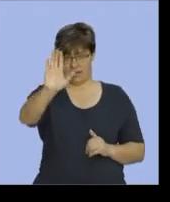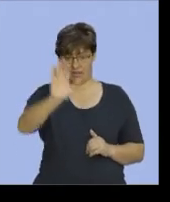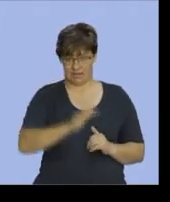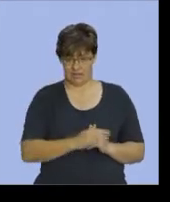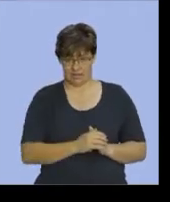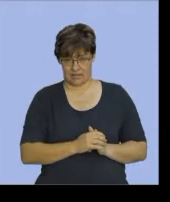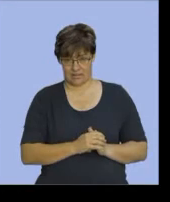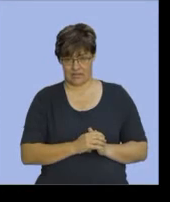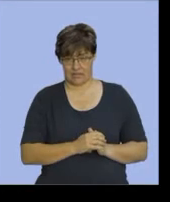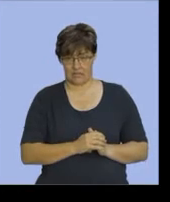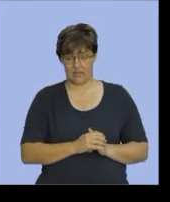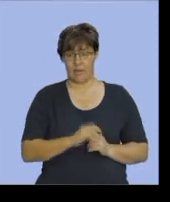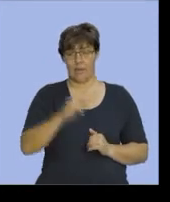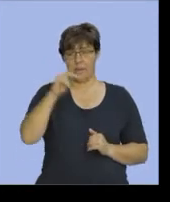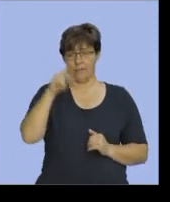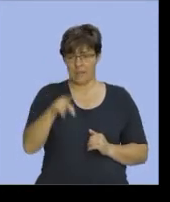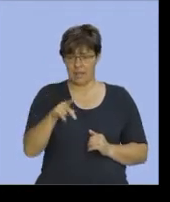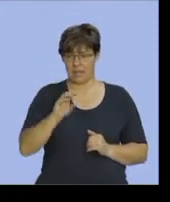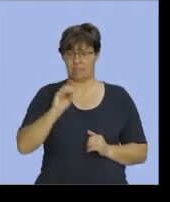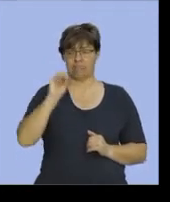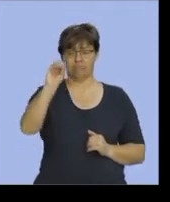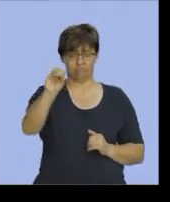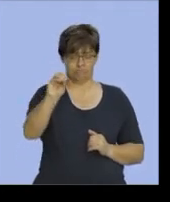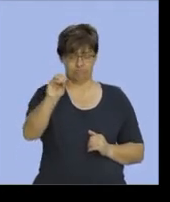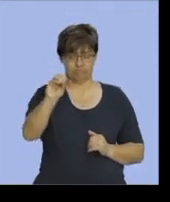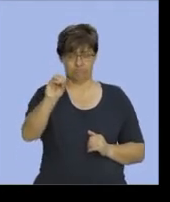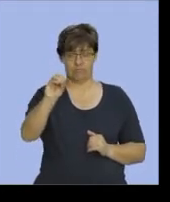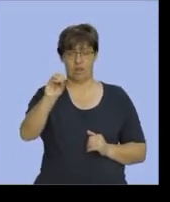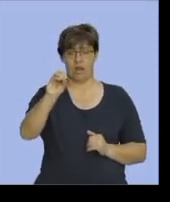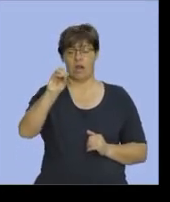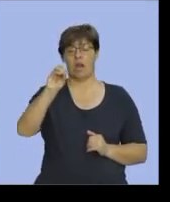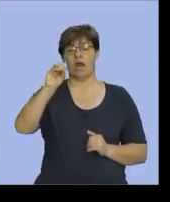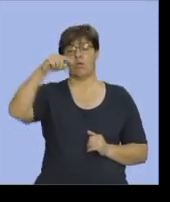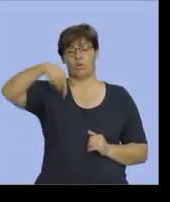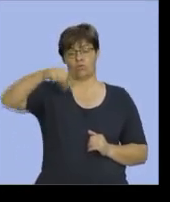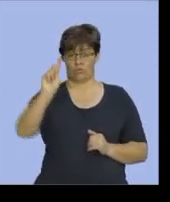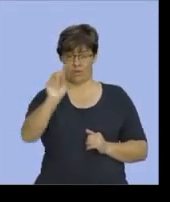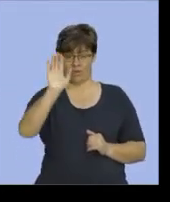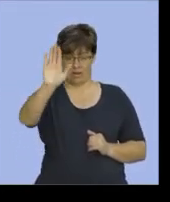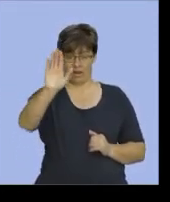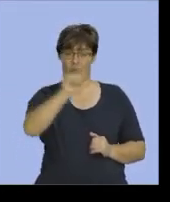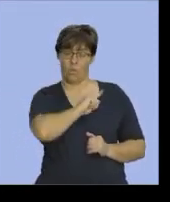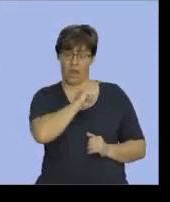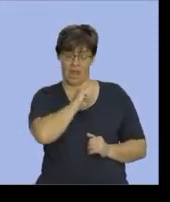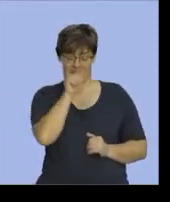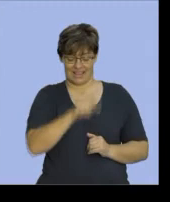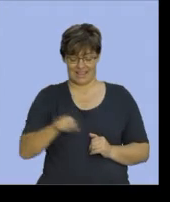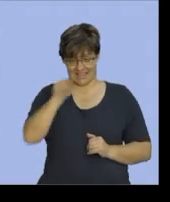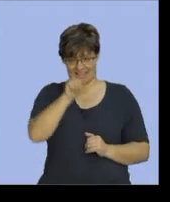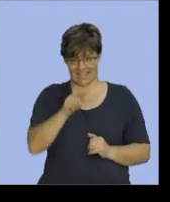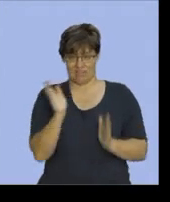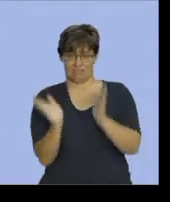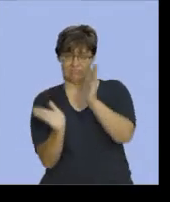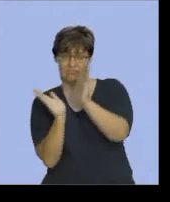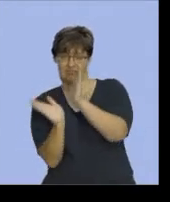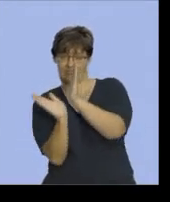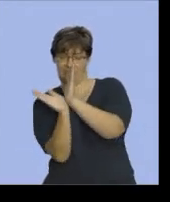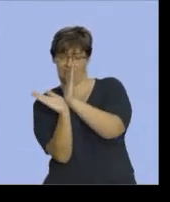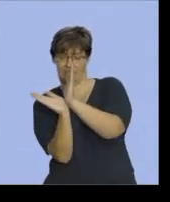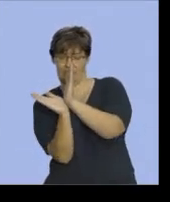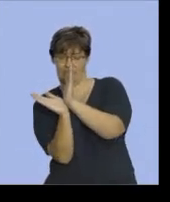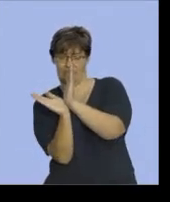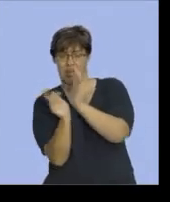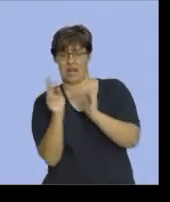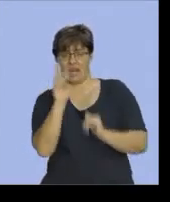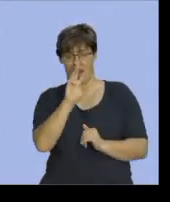mean by that? I mean that P will be placed in quadrant 1. Why? Because theta is